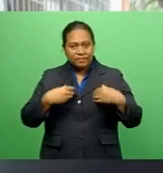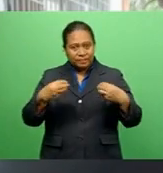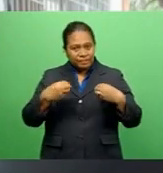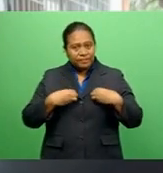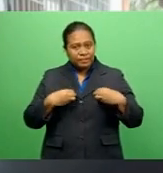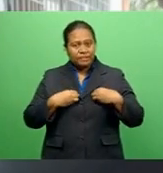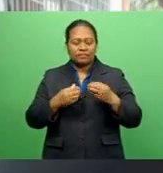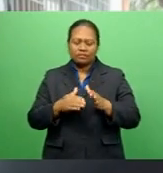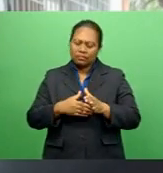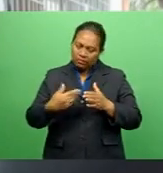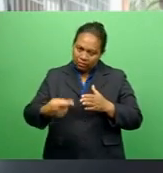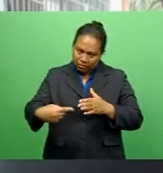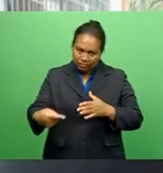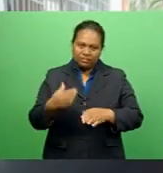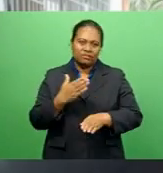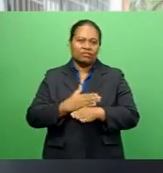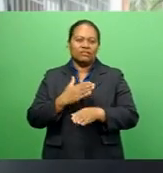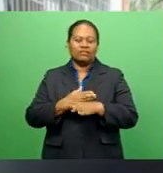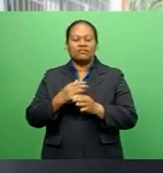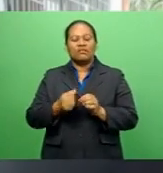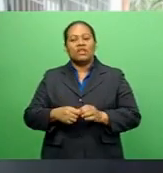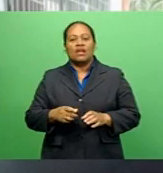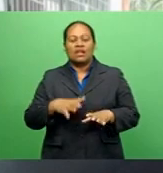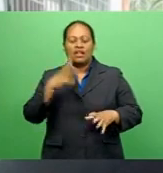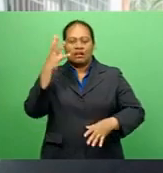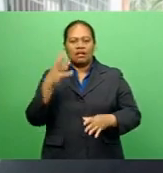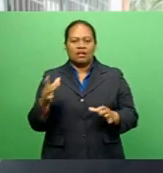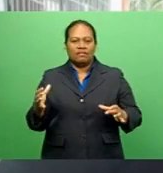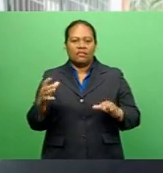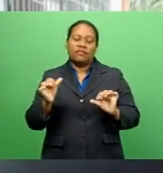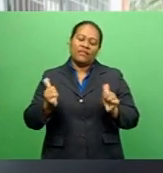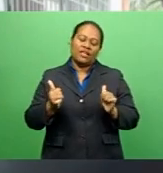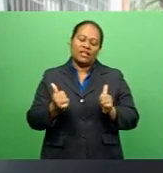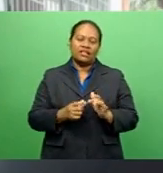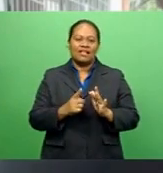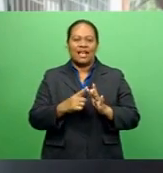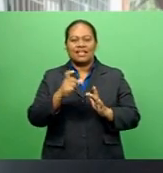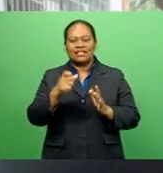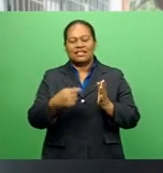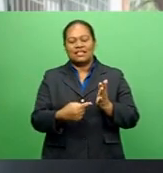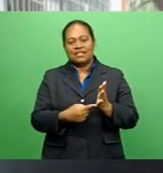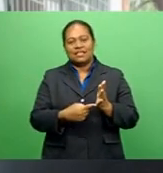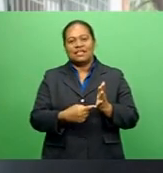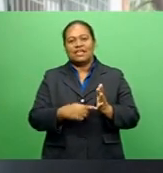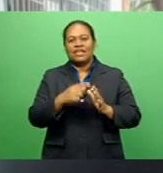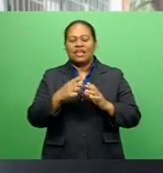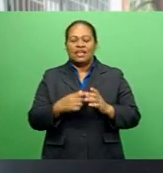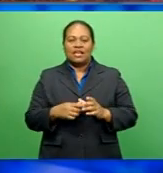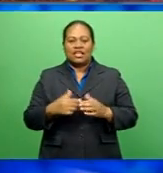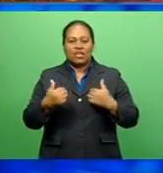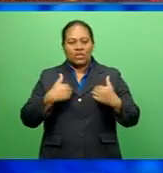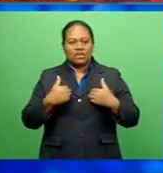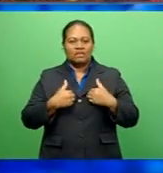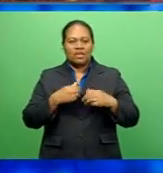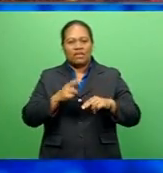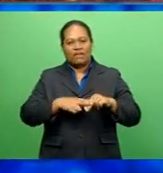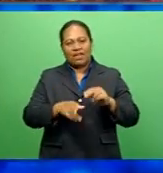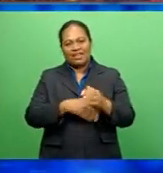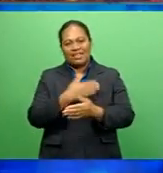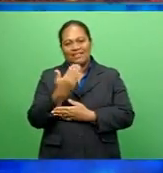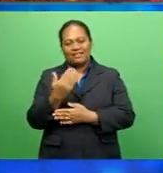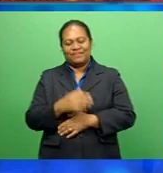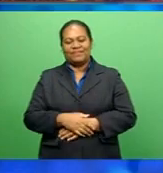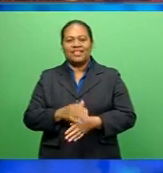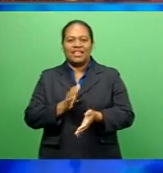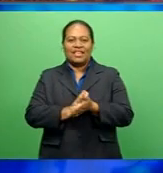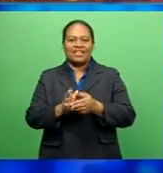will continue today and conclude on Friday at the Japan ICT Center. Lina Reese, FBC News. Sanifa